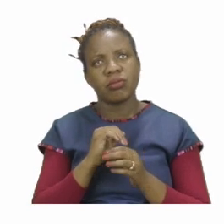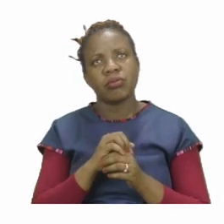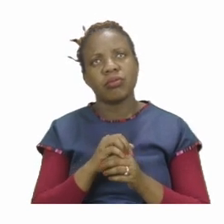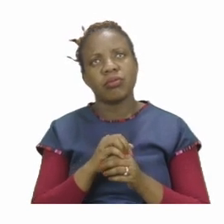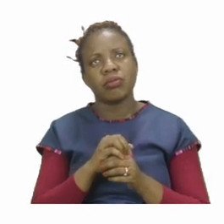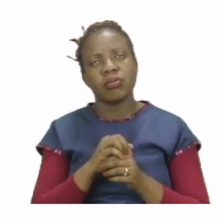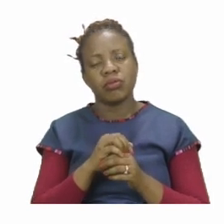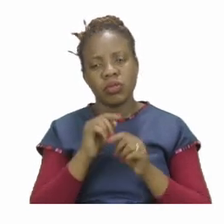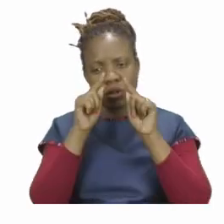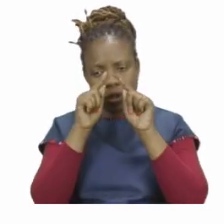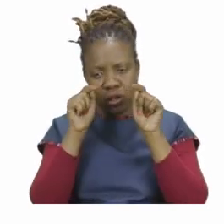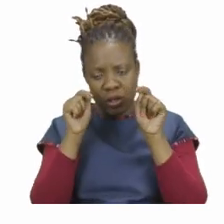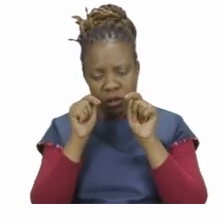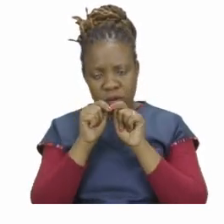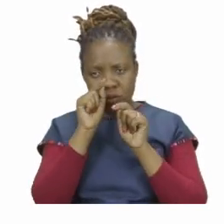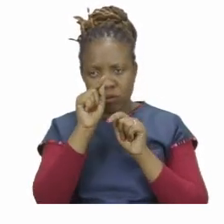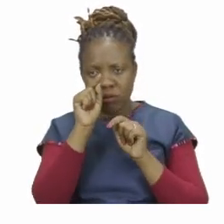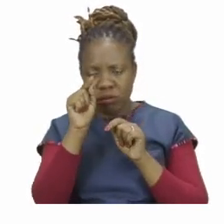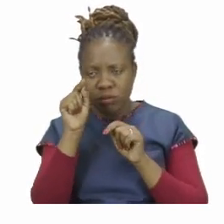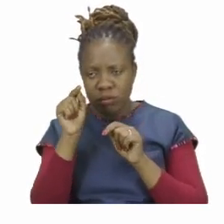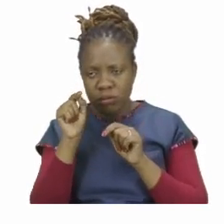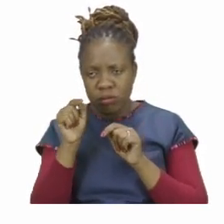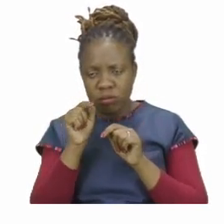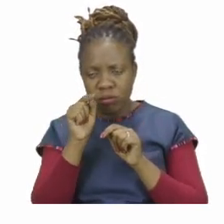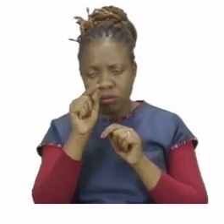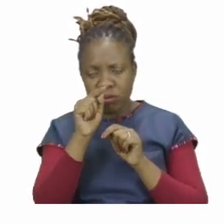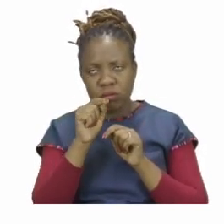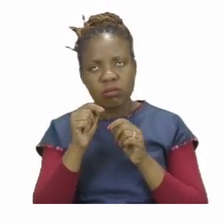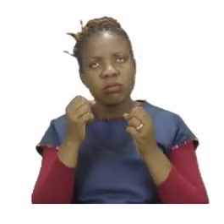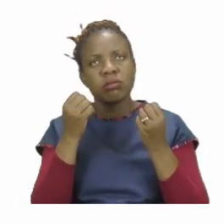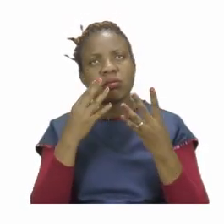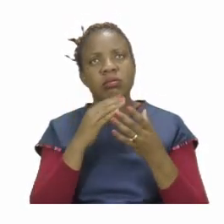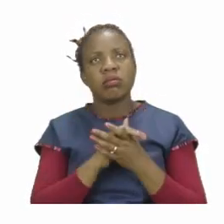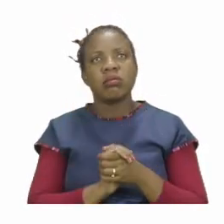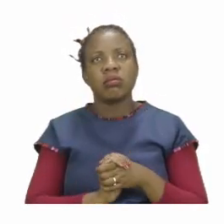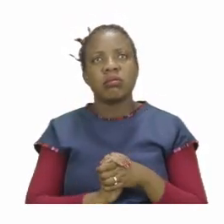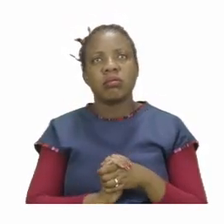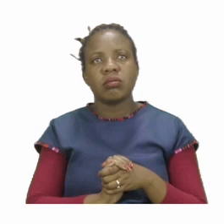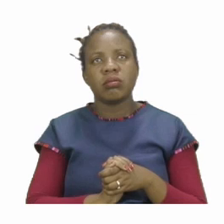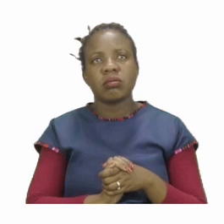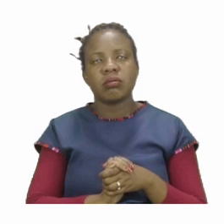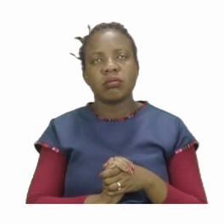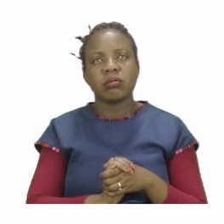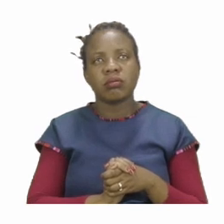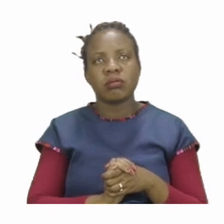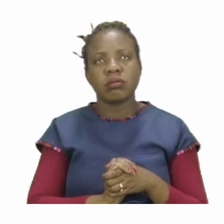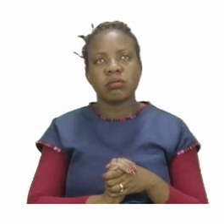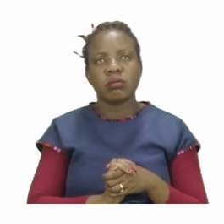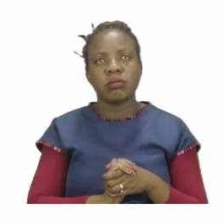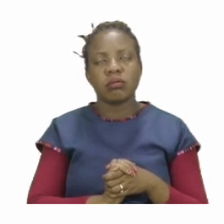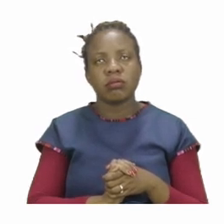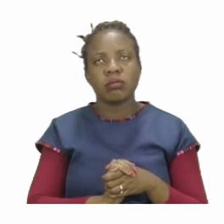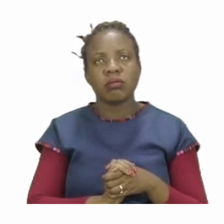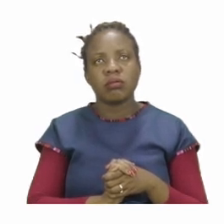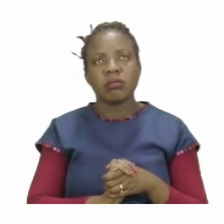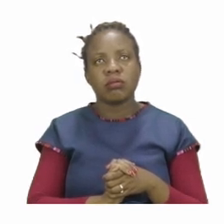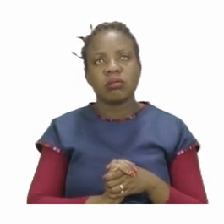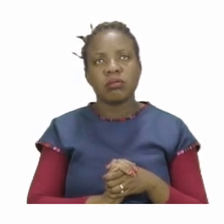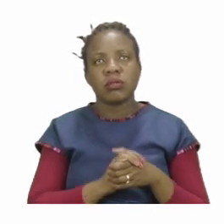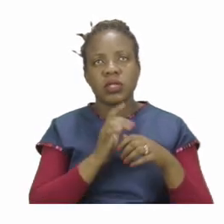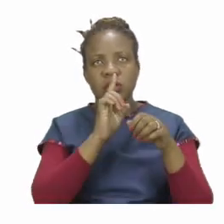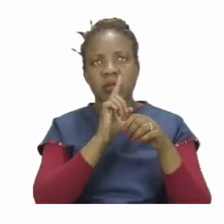the surface space of your $10. Then you will see it